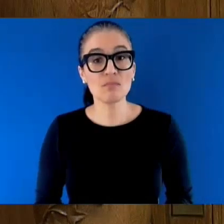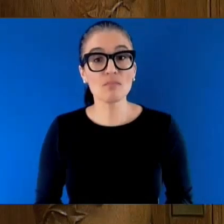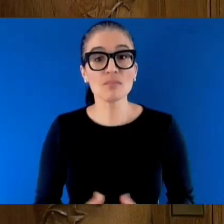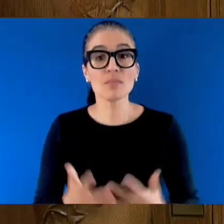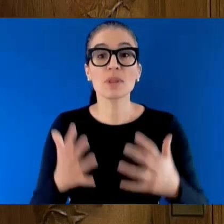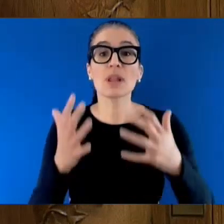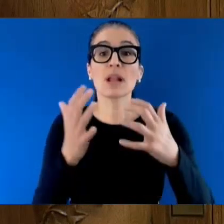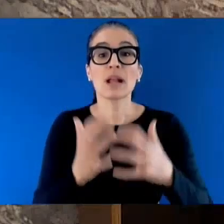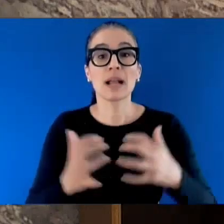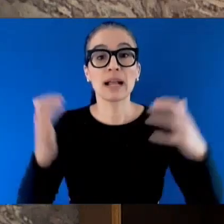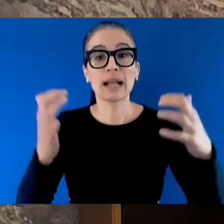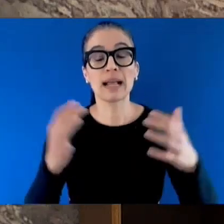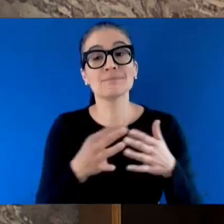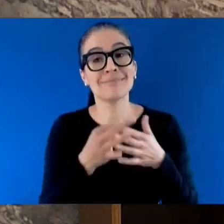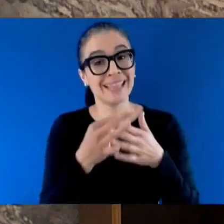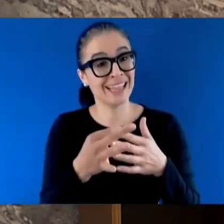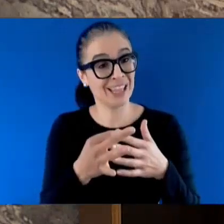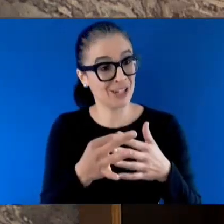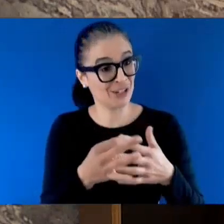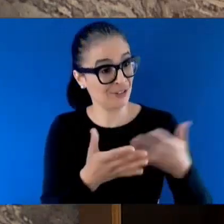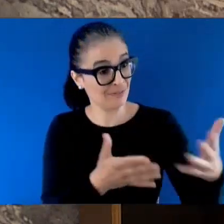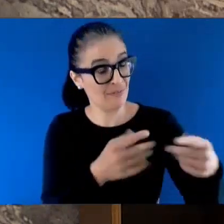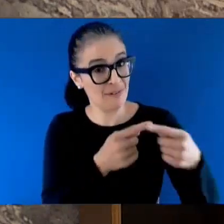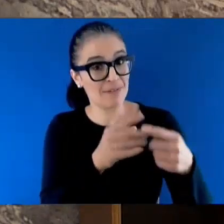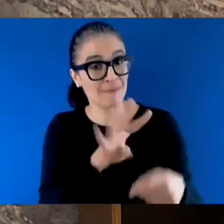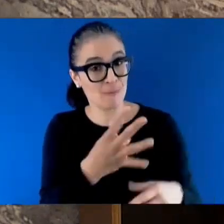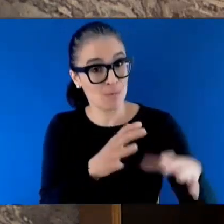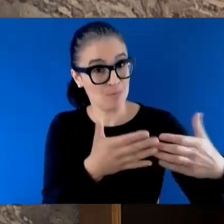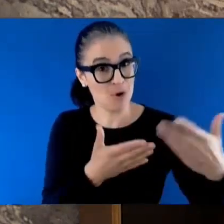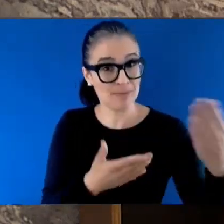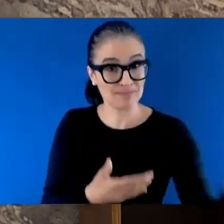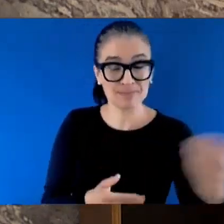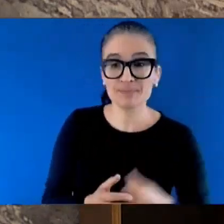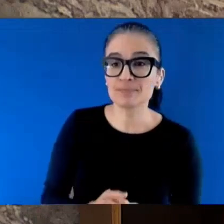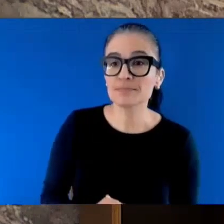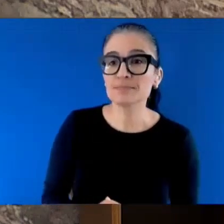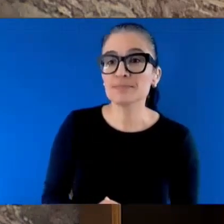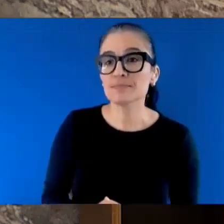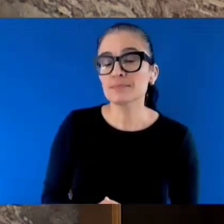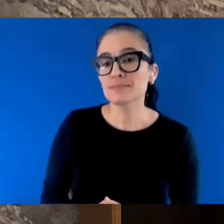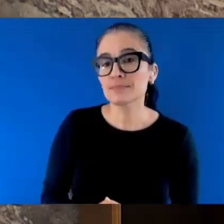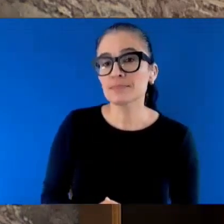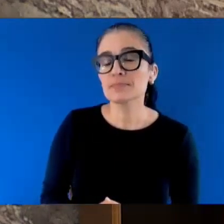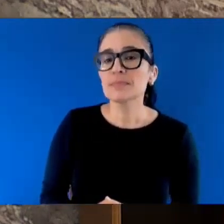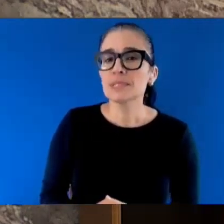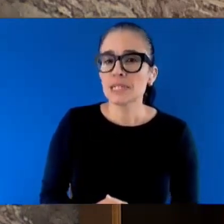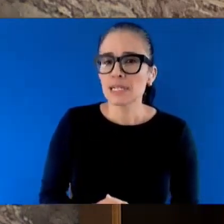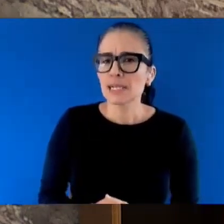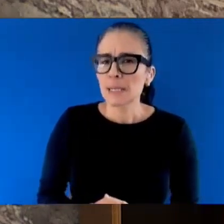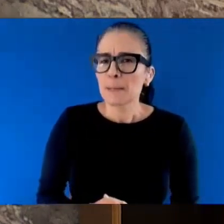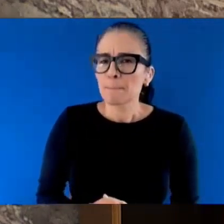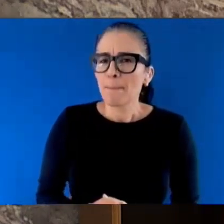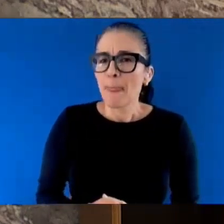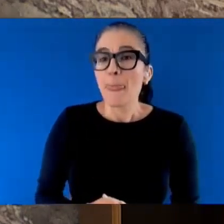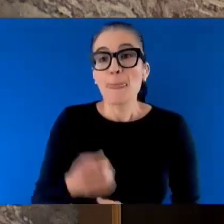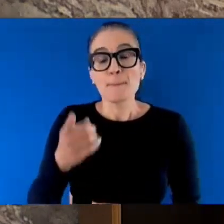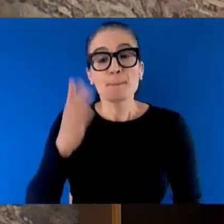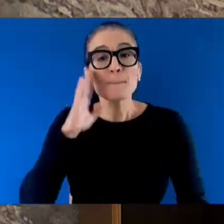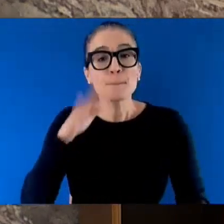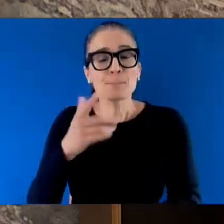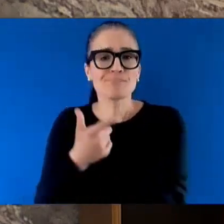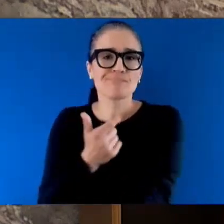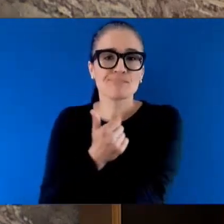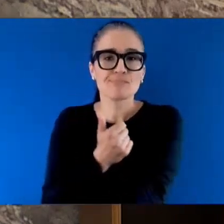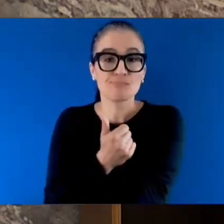The NDP's reckless decriminalization of hard drugs has unleashed chaos and a public safety crisis.